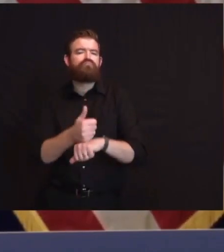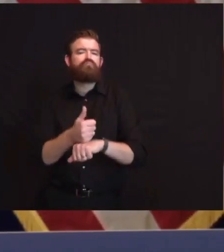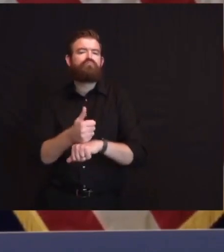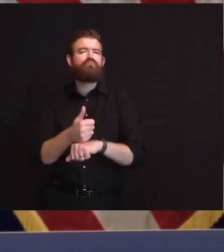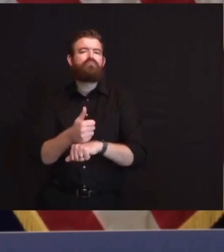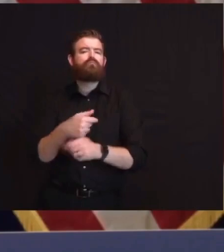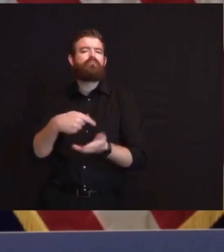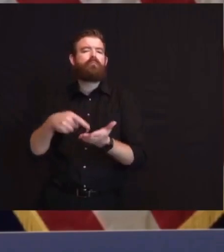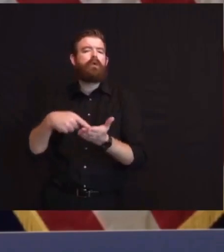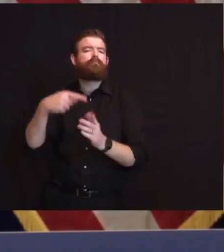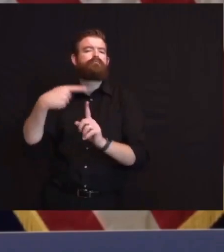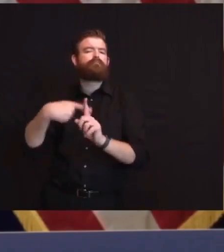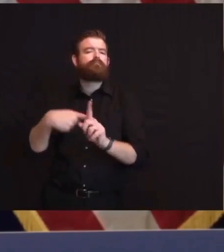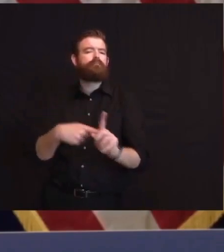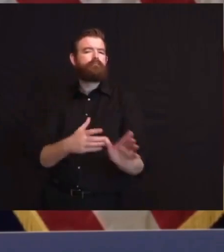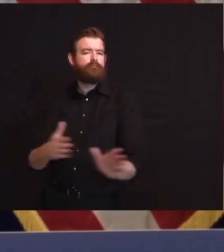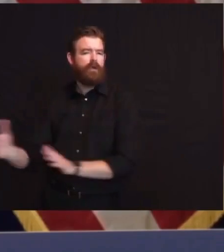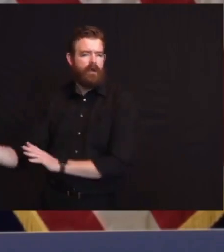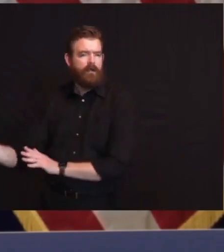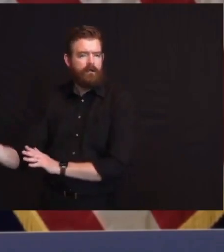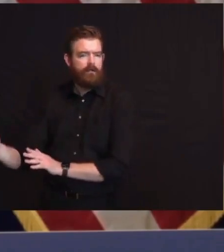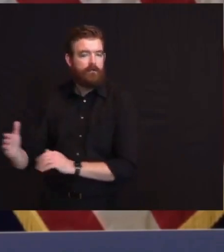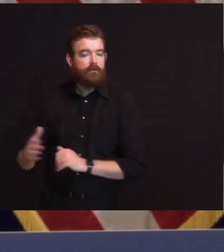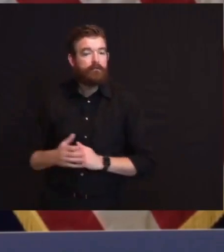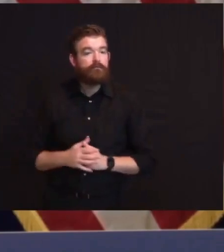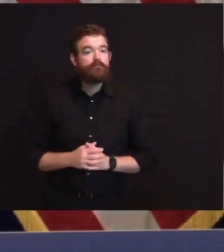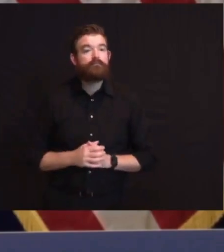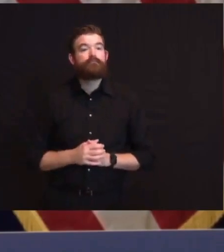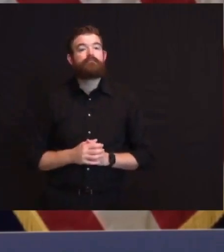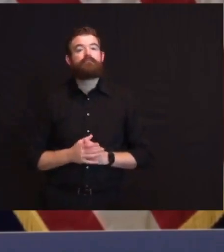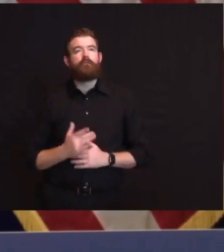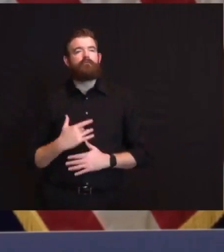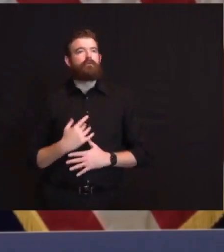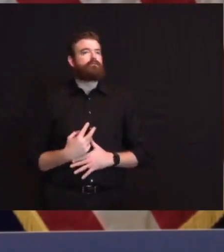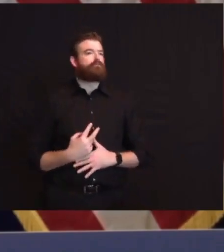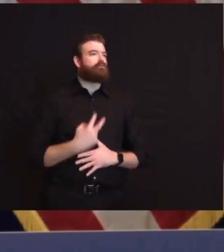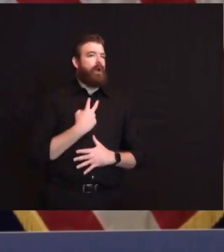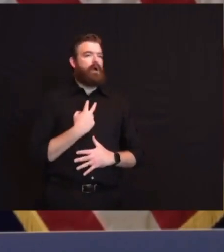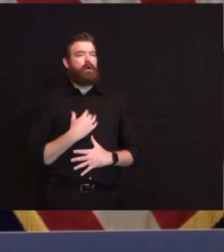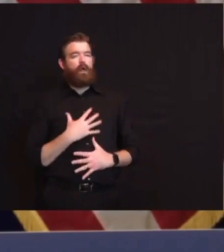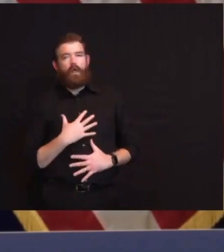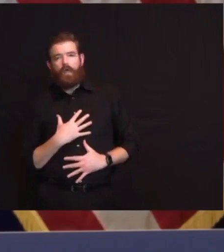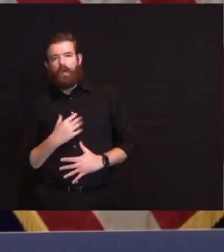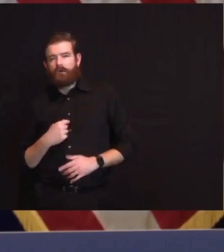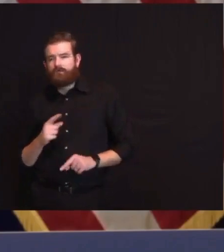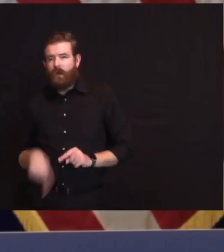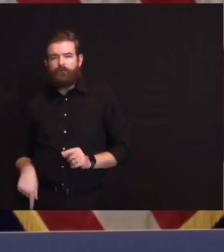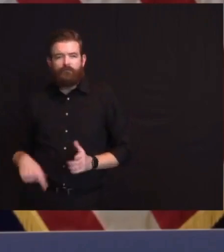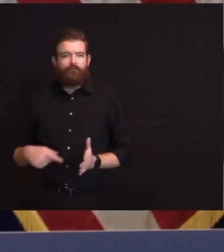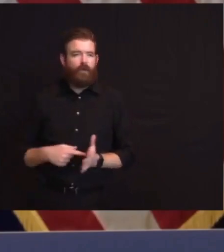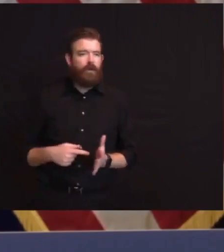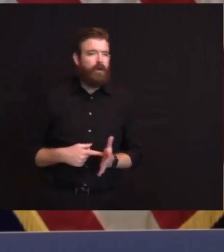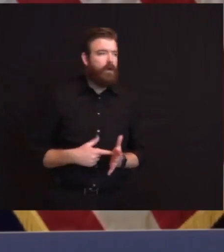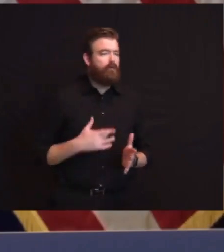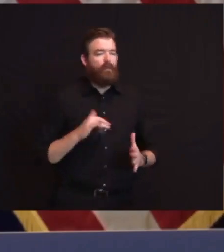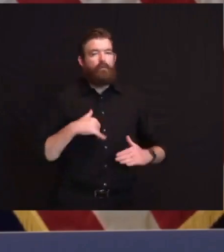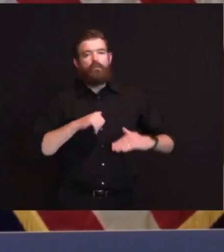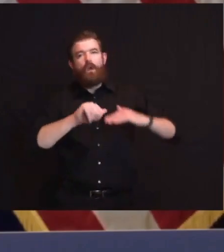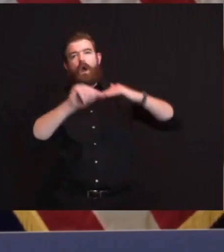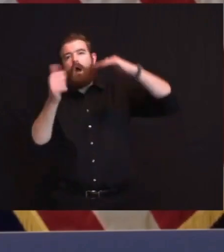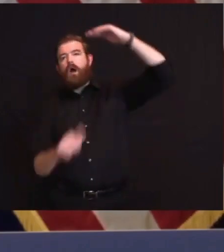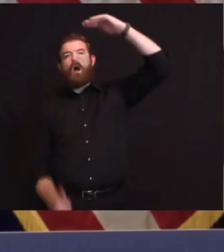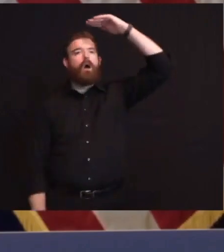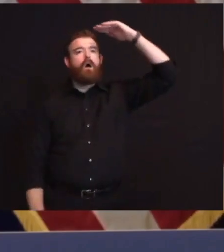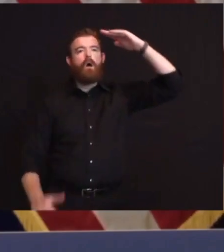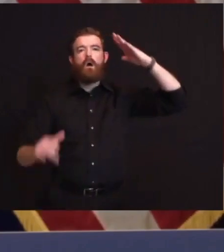want to see anyone caught in a position where they drown underwater because they can't